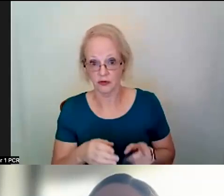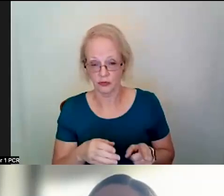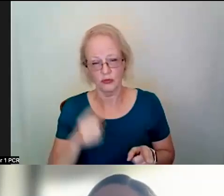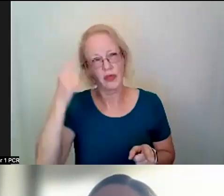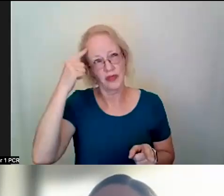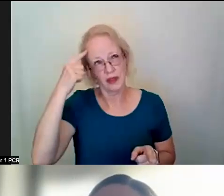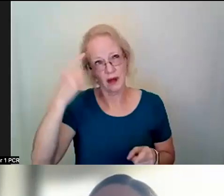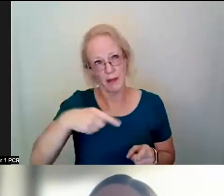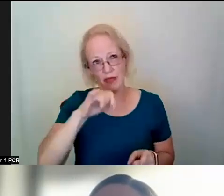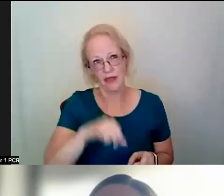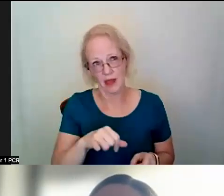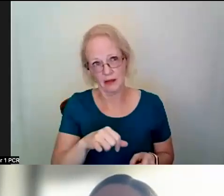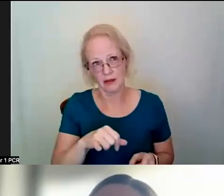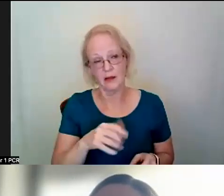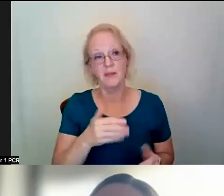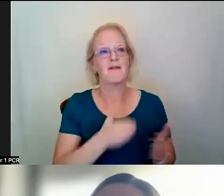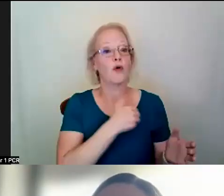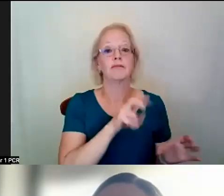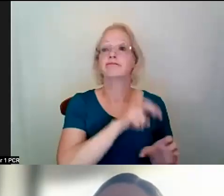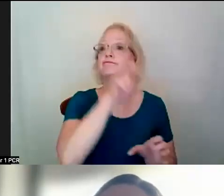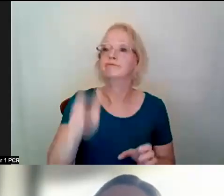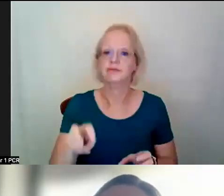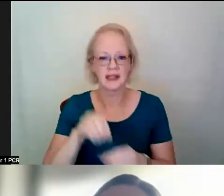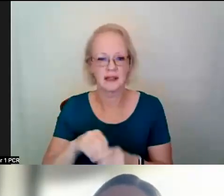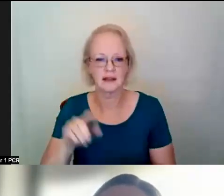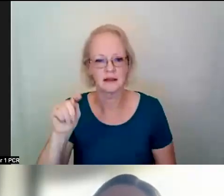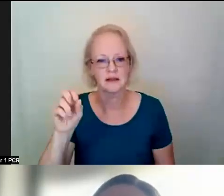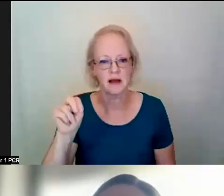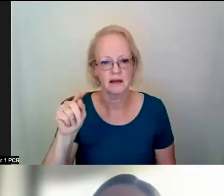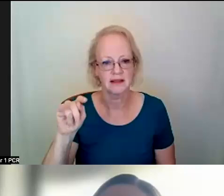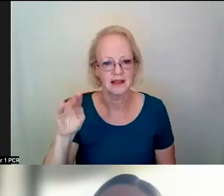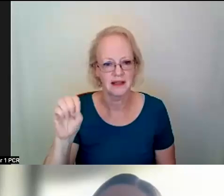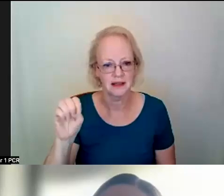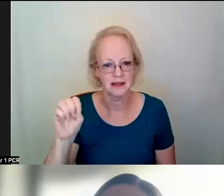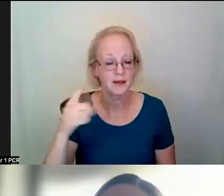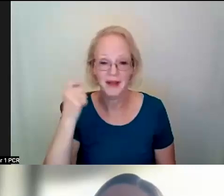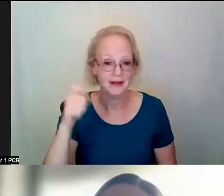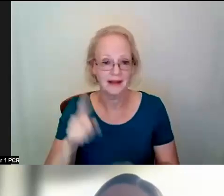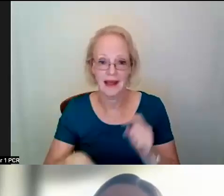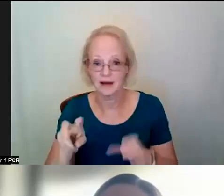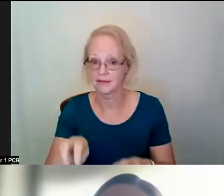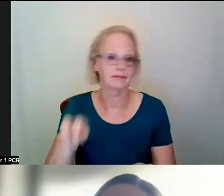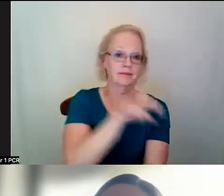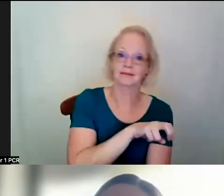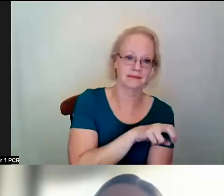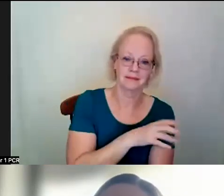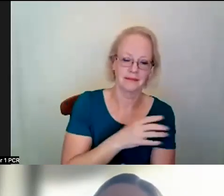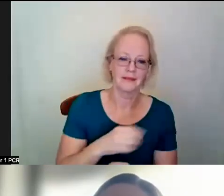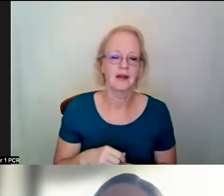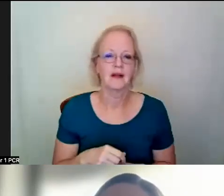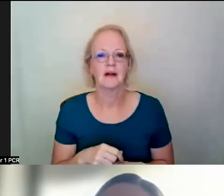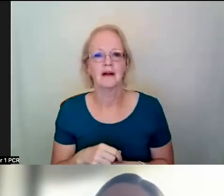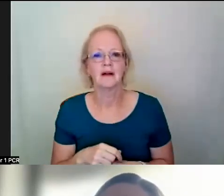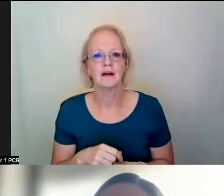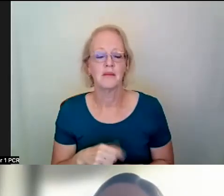that before they go into something like a tontine that's irrevocable. For them, it may well be that something